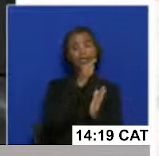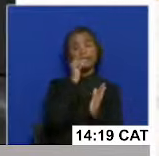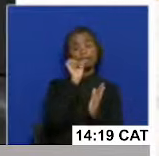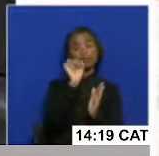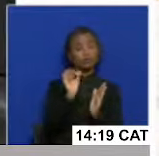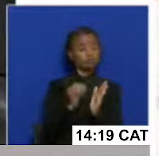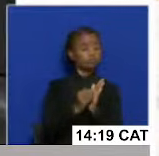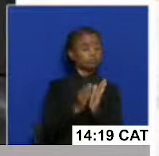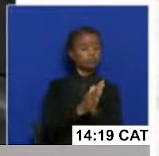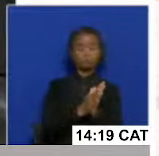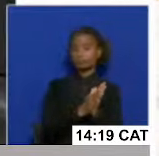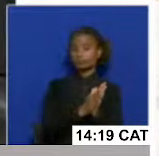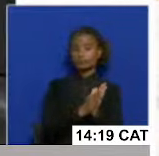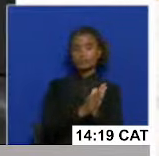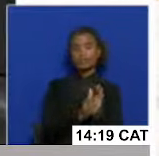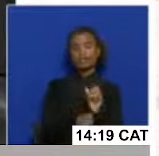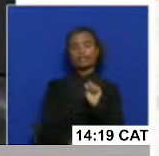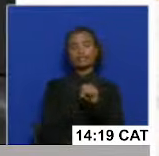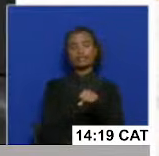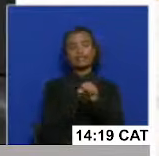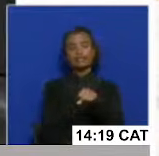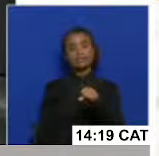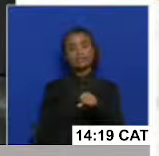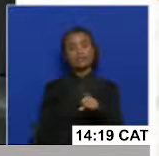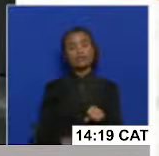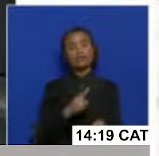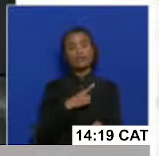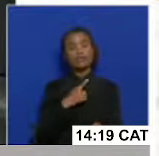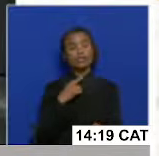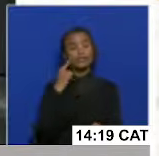yes, because I think from her statement,